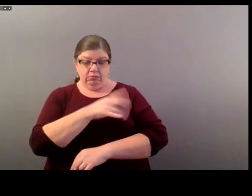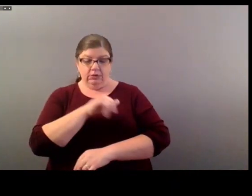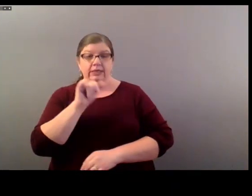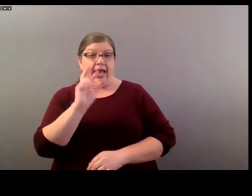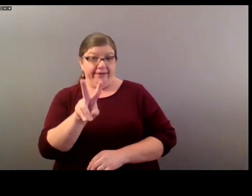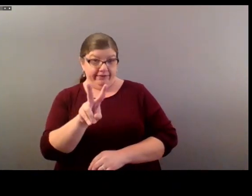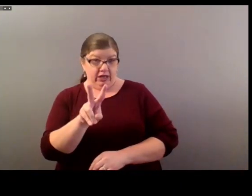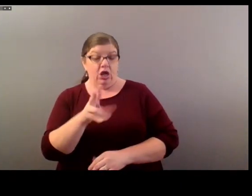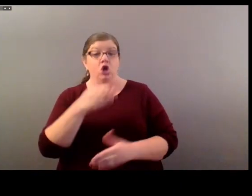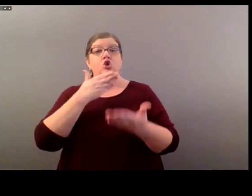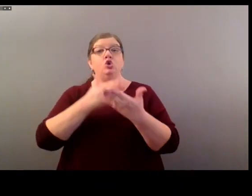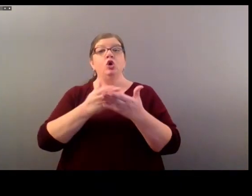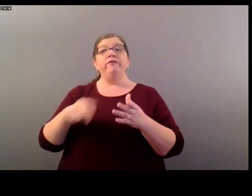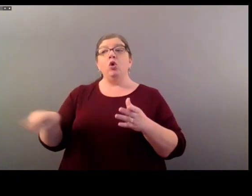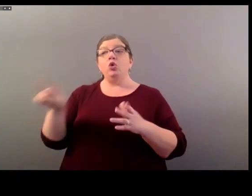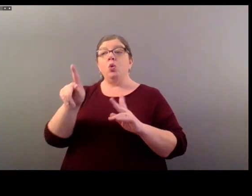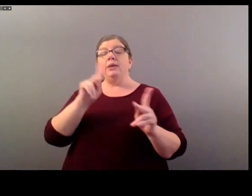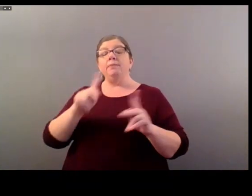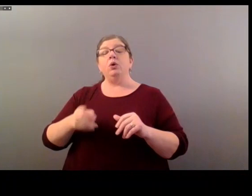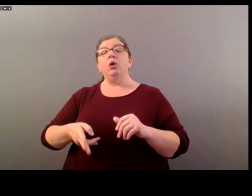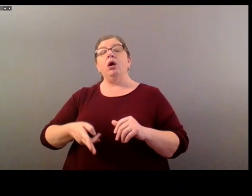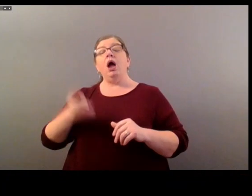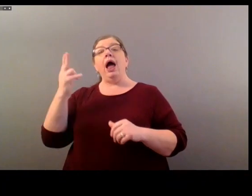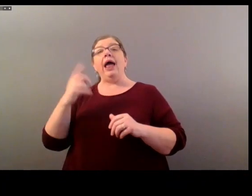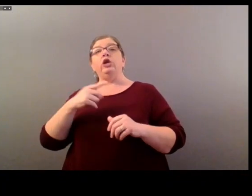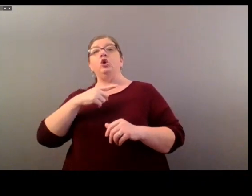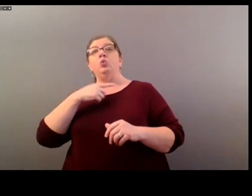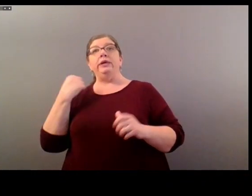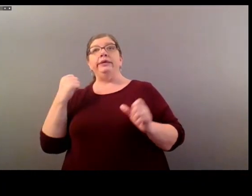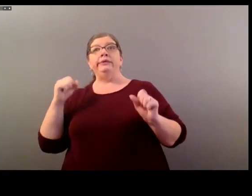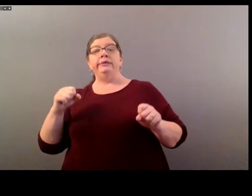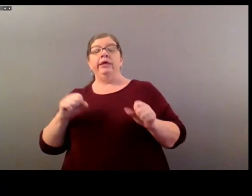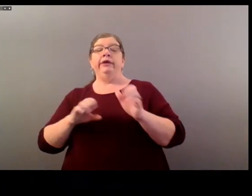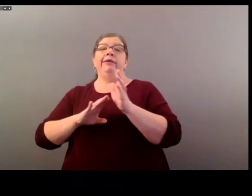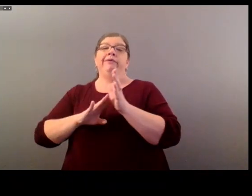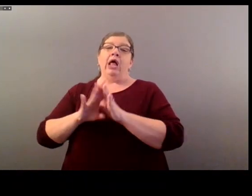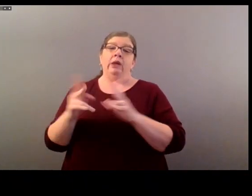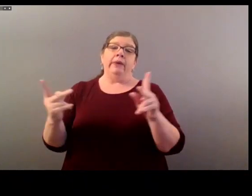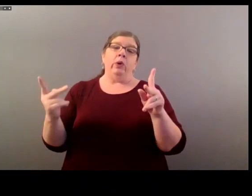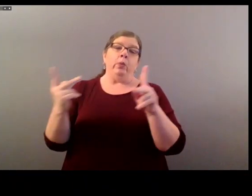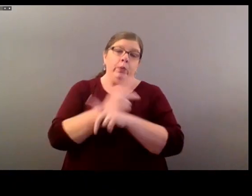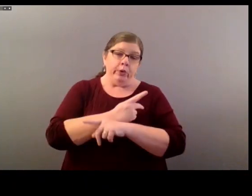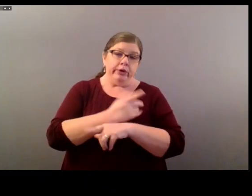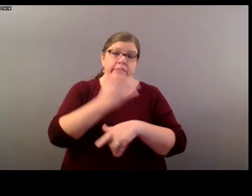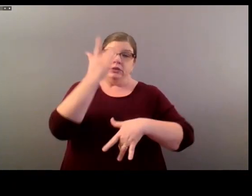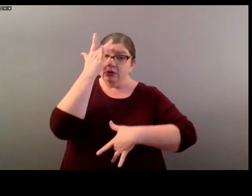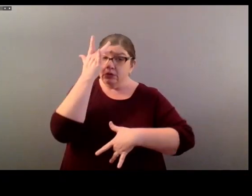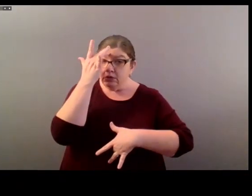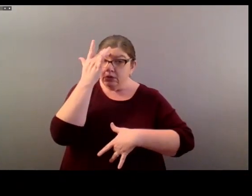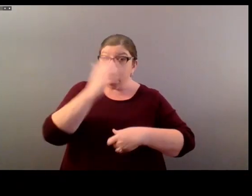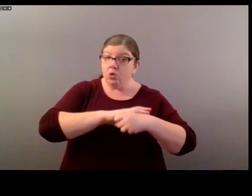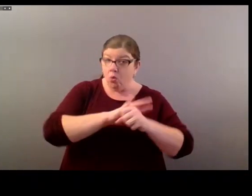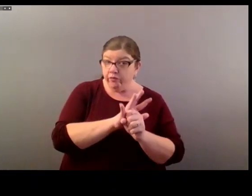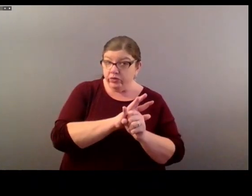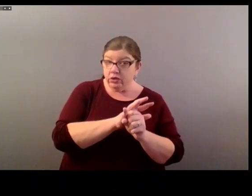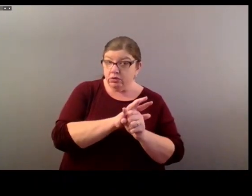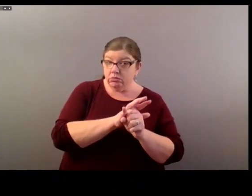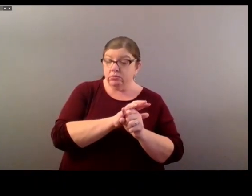have a higher risk of developing a more severe COVID disease, and it